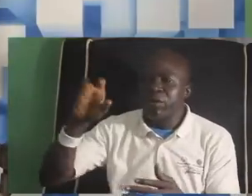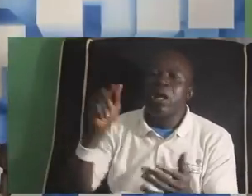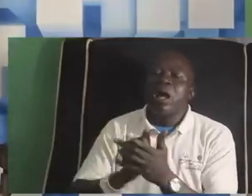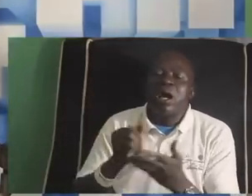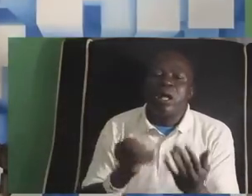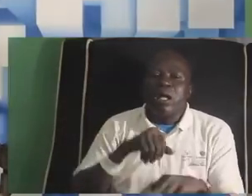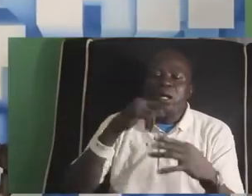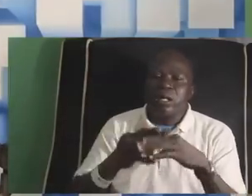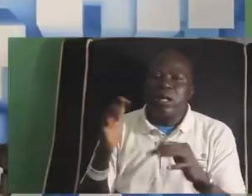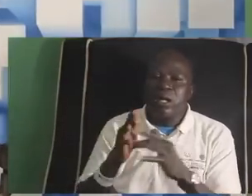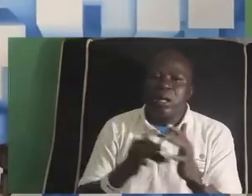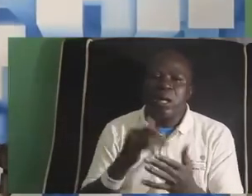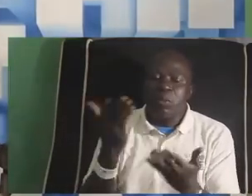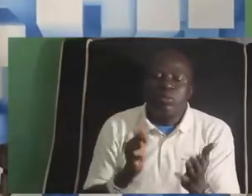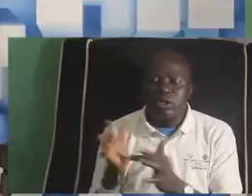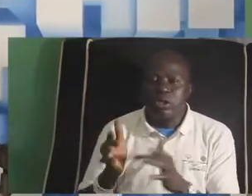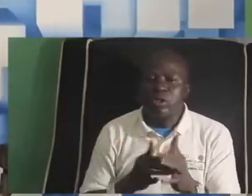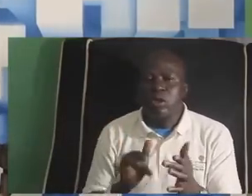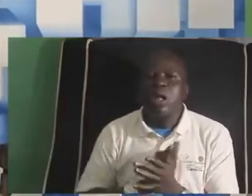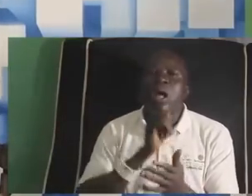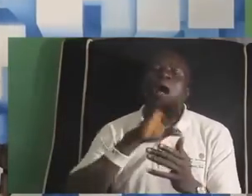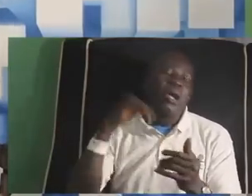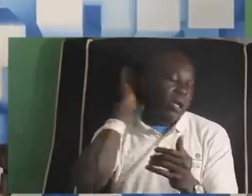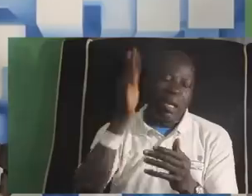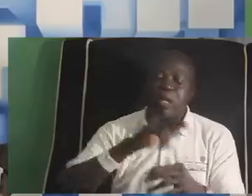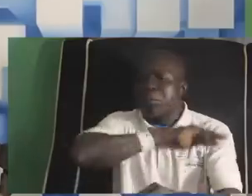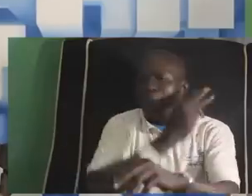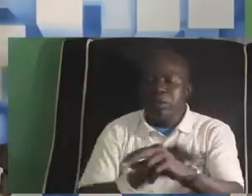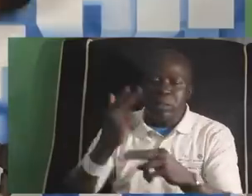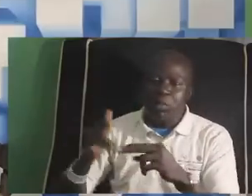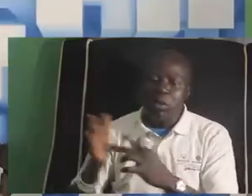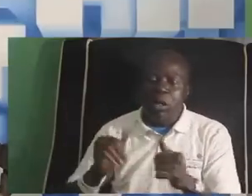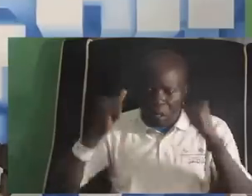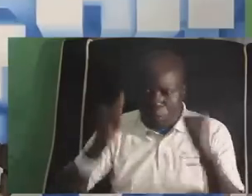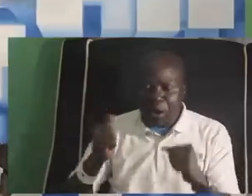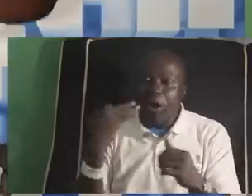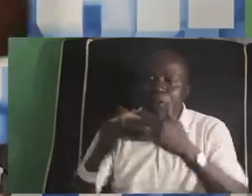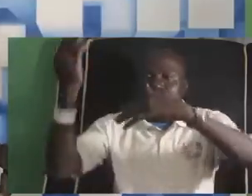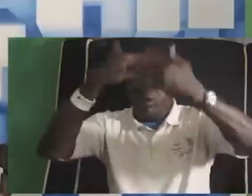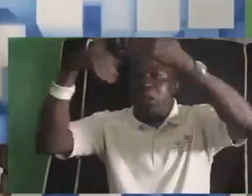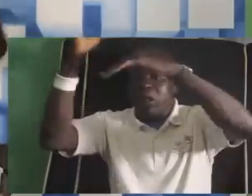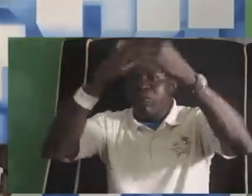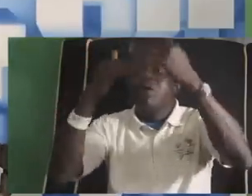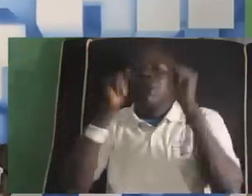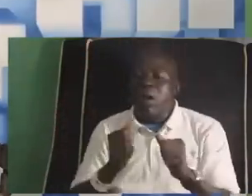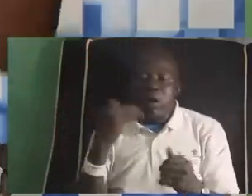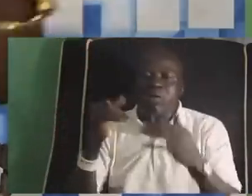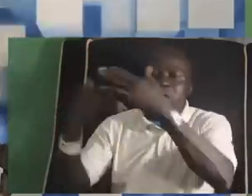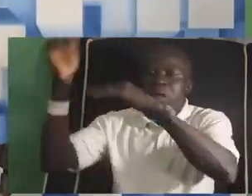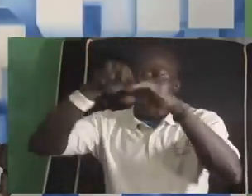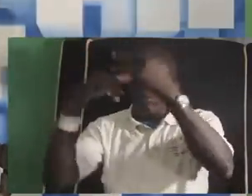And tell what you want to do. Spread your hands. Oh, what do you want to do? In the name of Jesus. Oh, what do you want to do? Agbara Owurò. Agbara